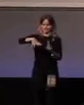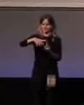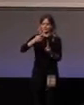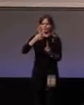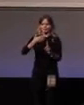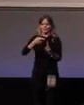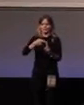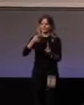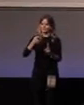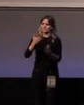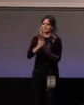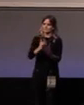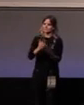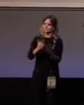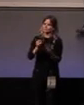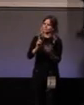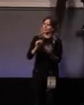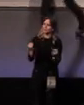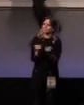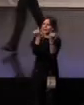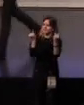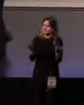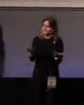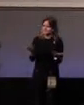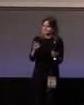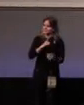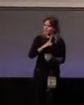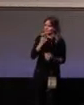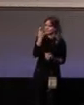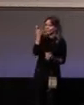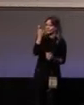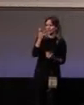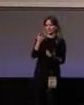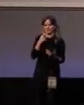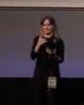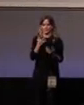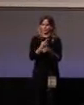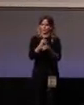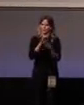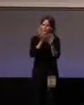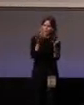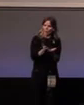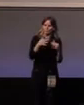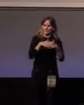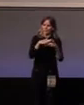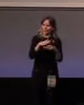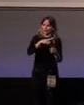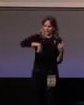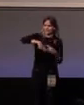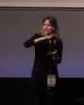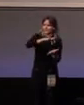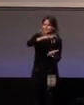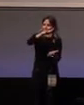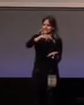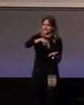monopoly violence sam dus mannen ring with your suggestion of global network of the cities met een derby je